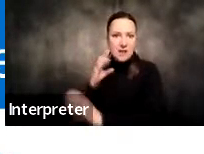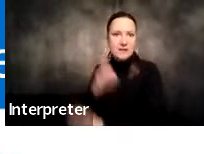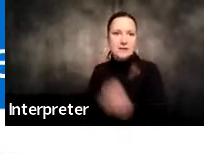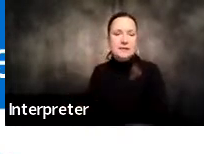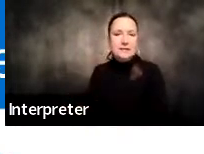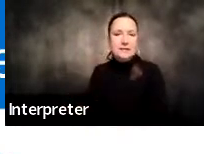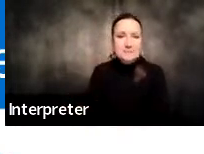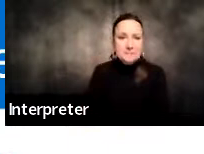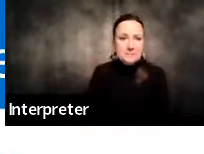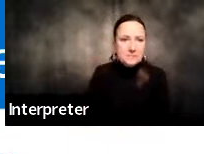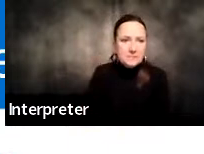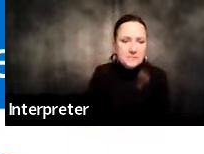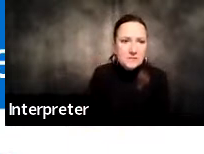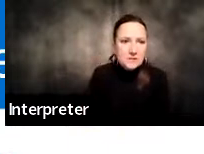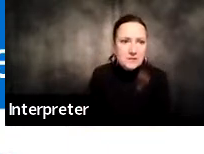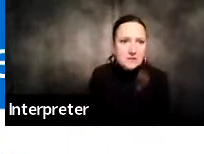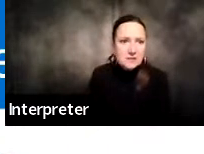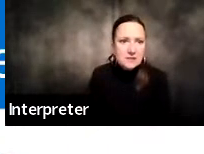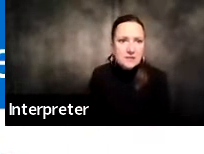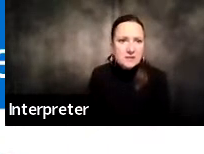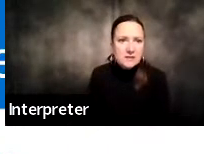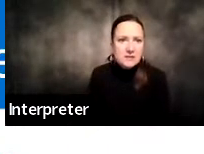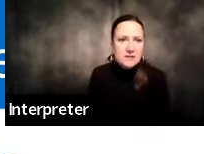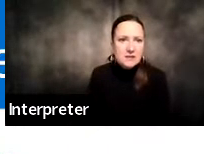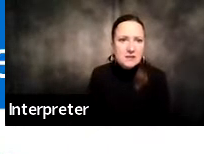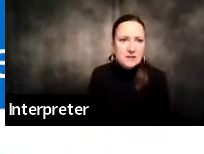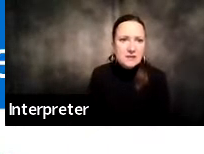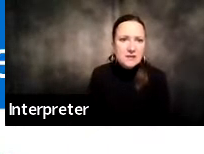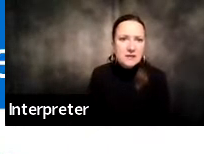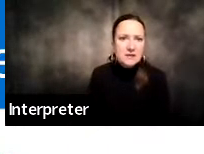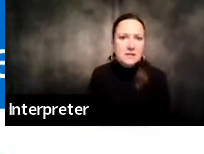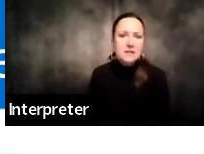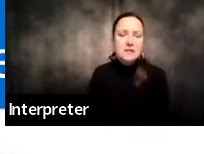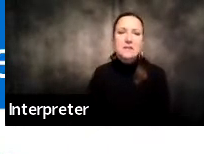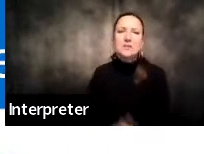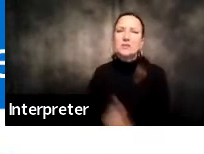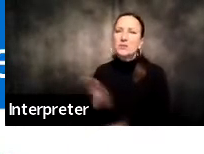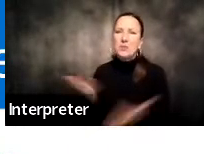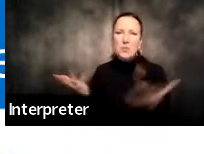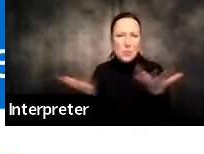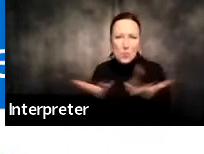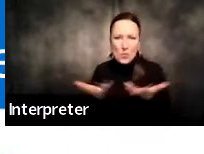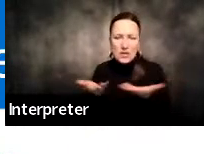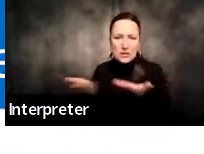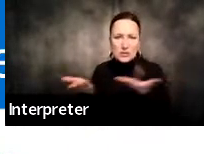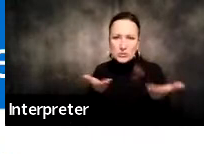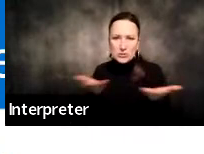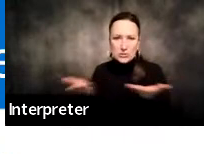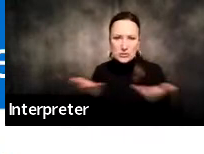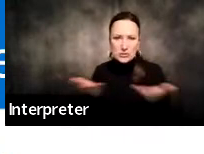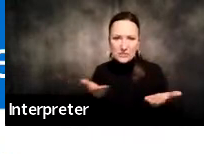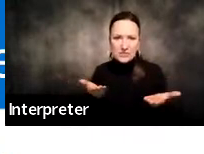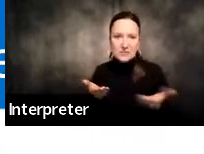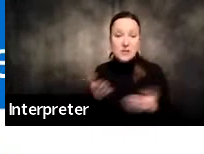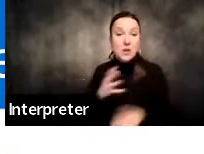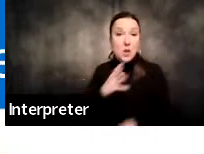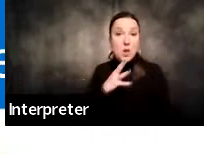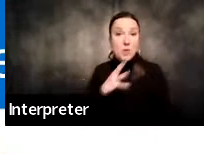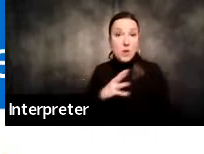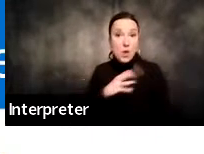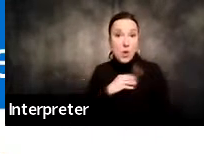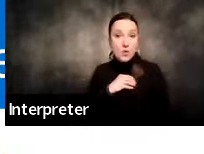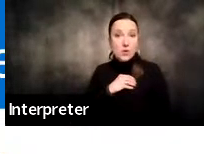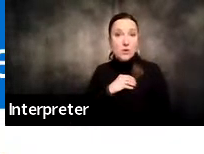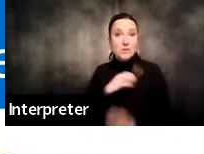So just a quick primer here on what the service line is. So the homeowner owns the service line, and the service